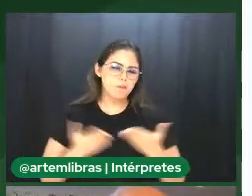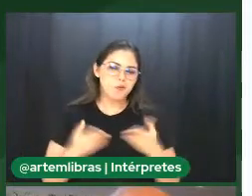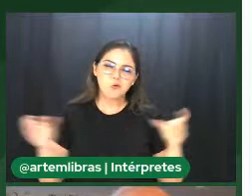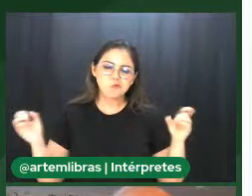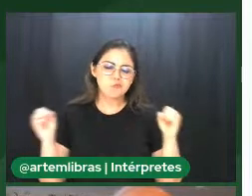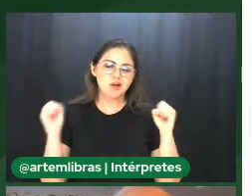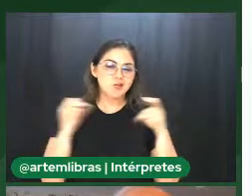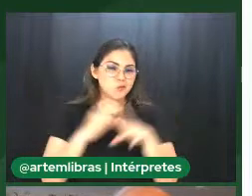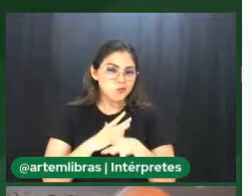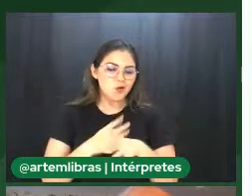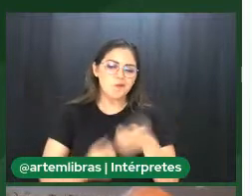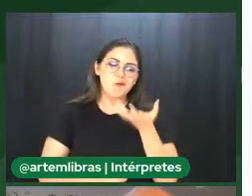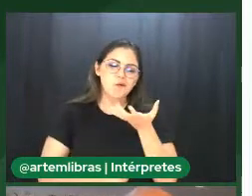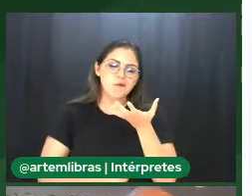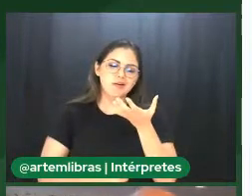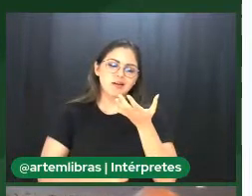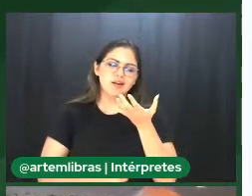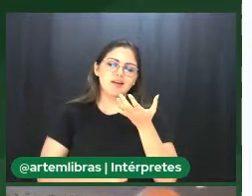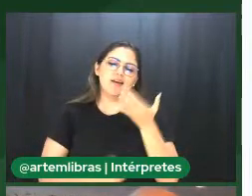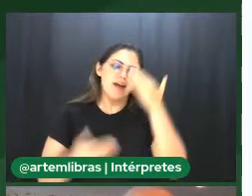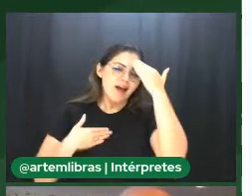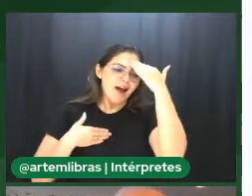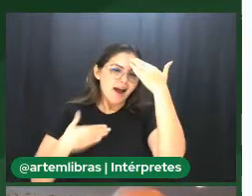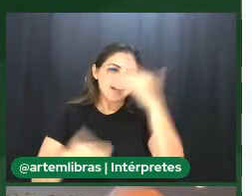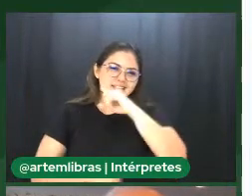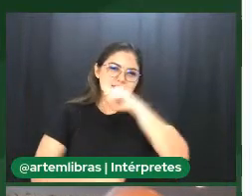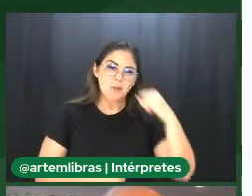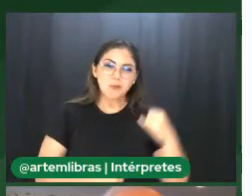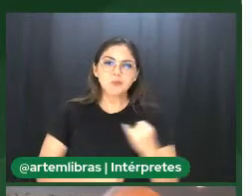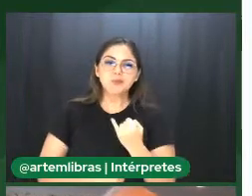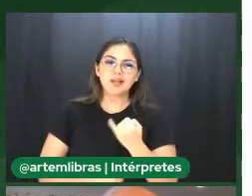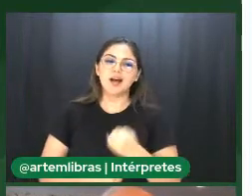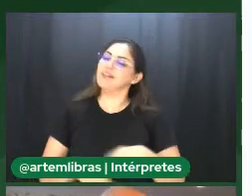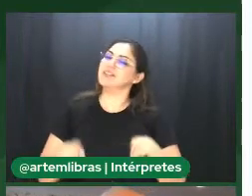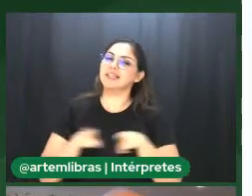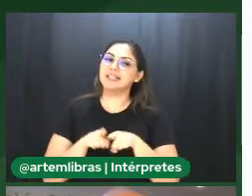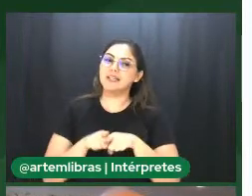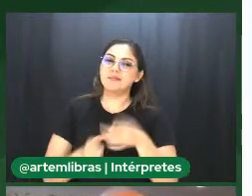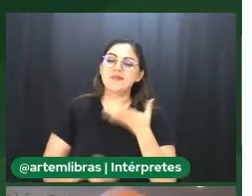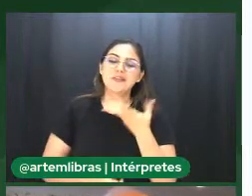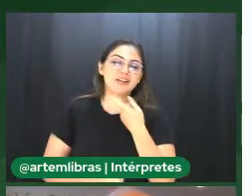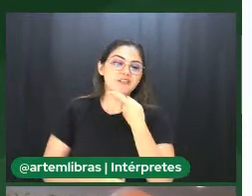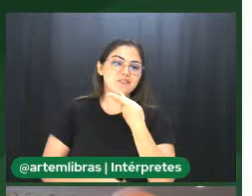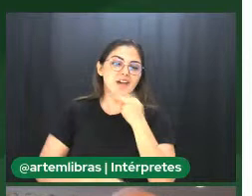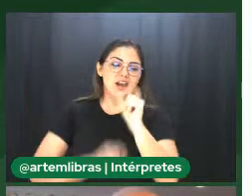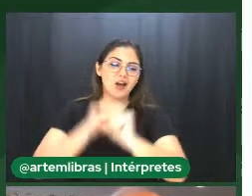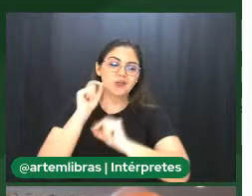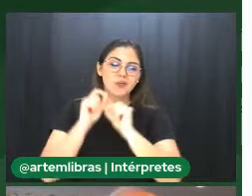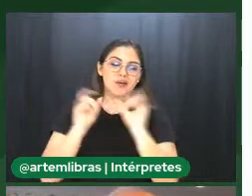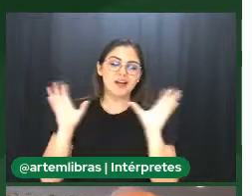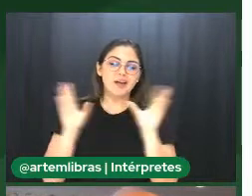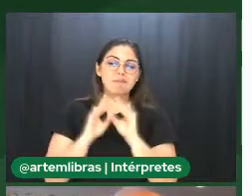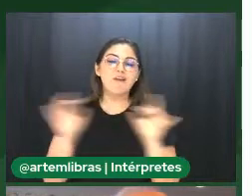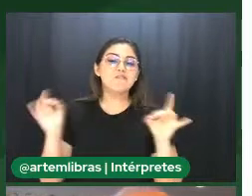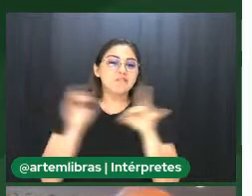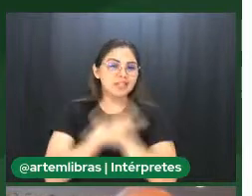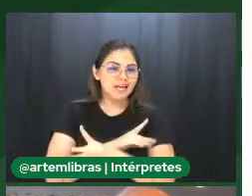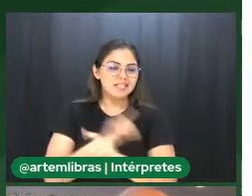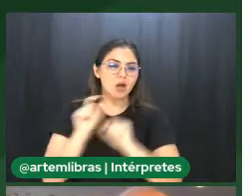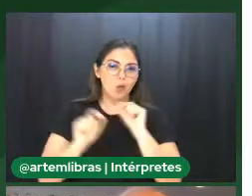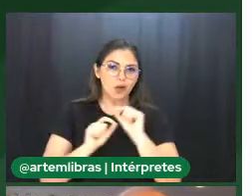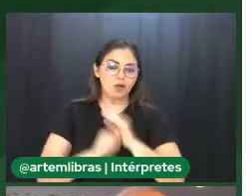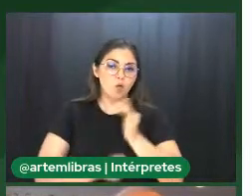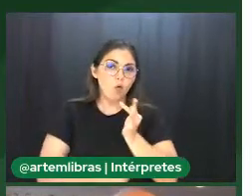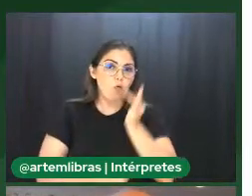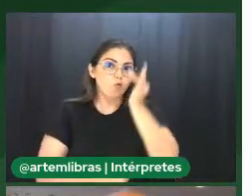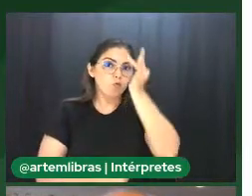to remember that the future is human-centered. We are going to build a better world by enabling